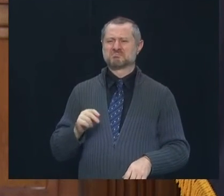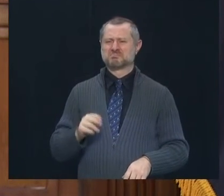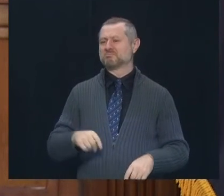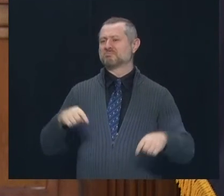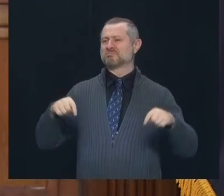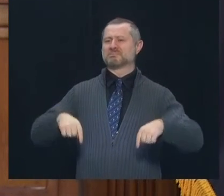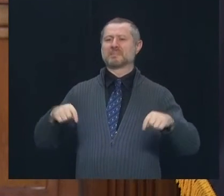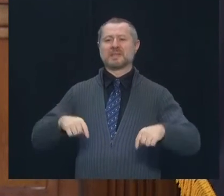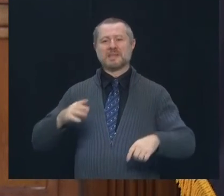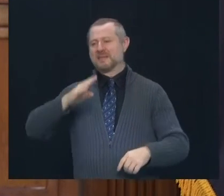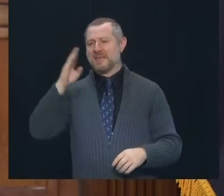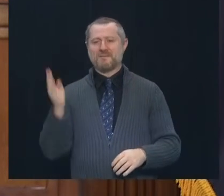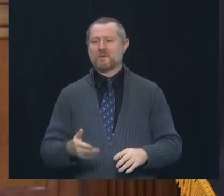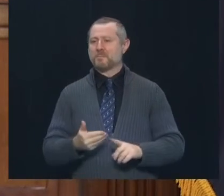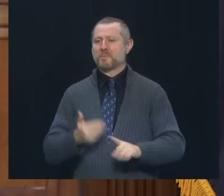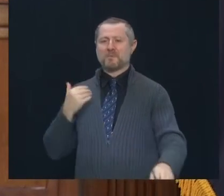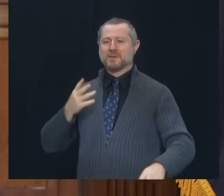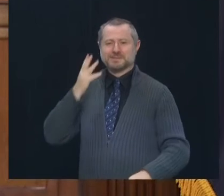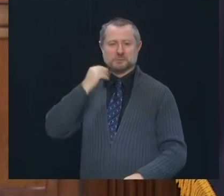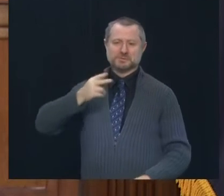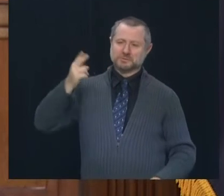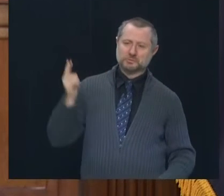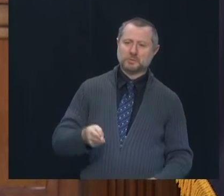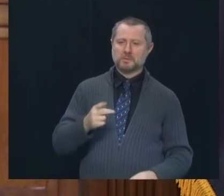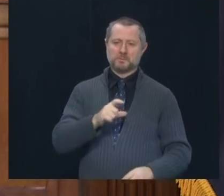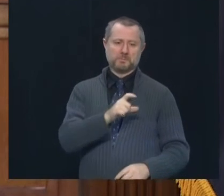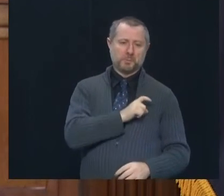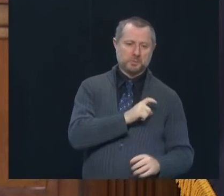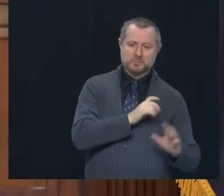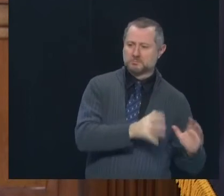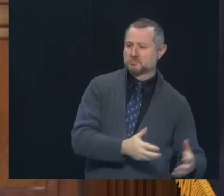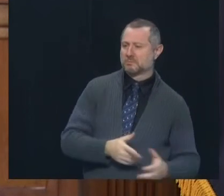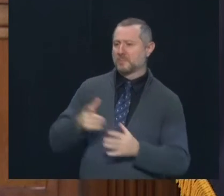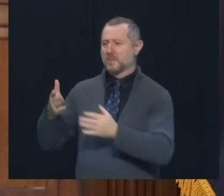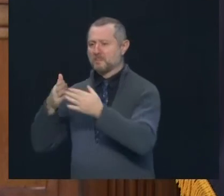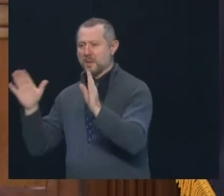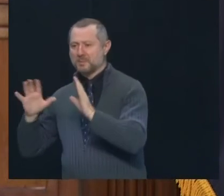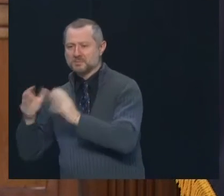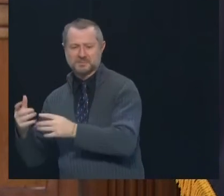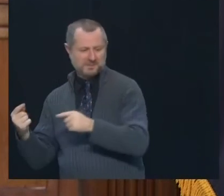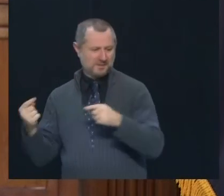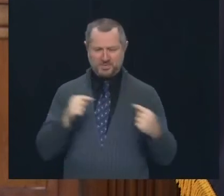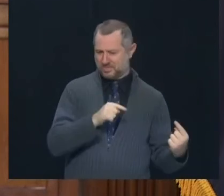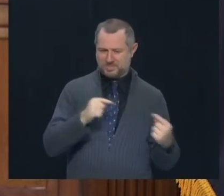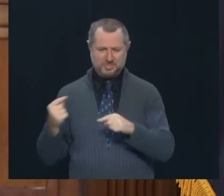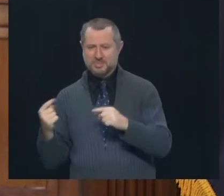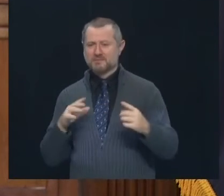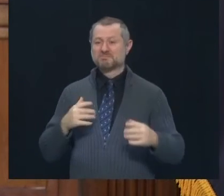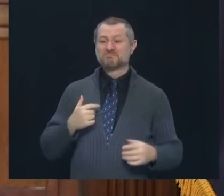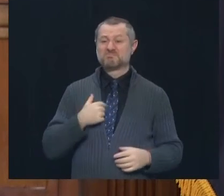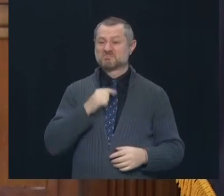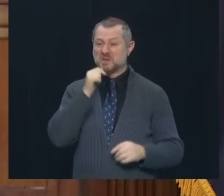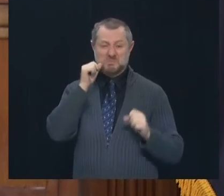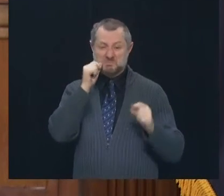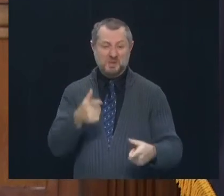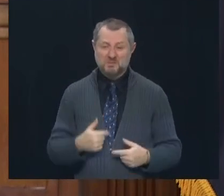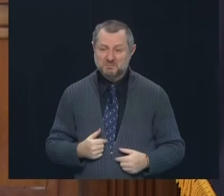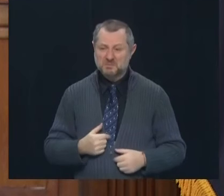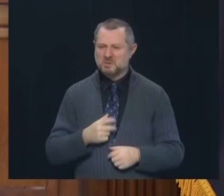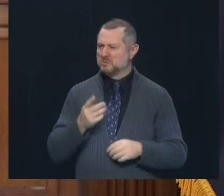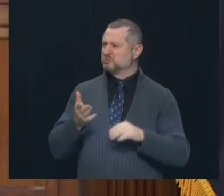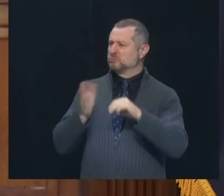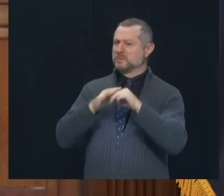unprecedented tension between police and the community? No. We've all